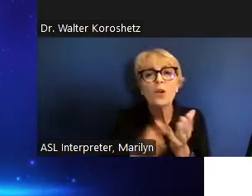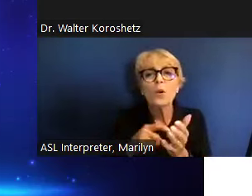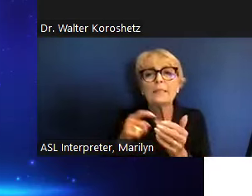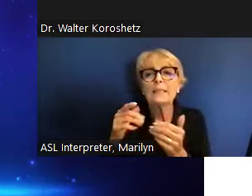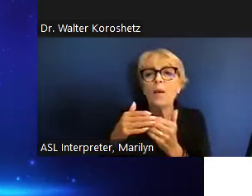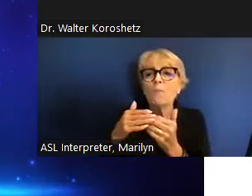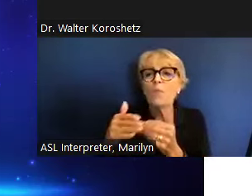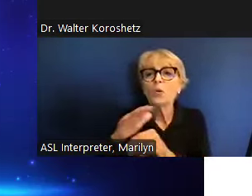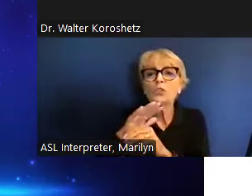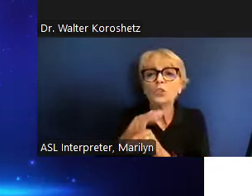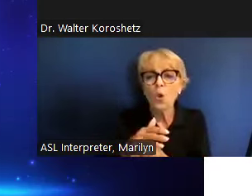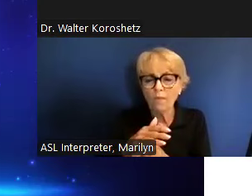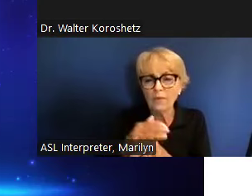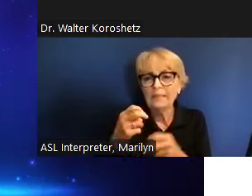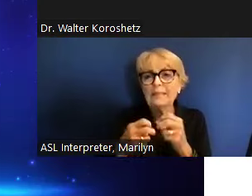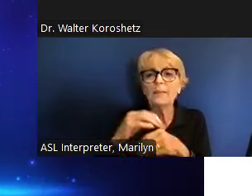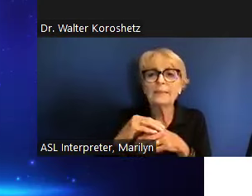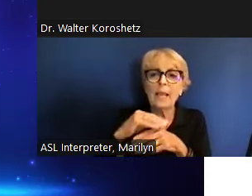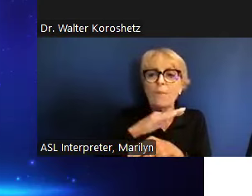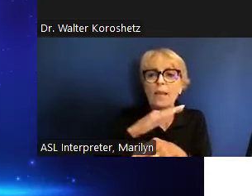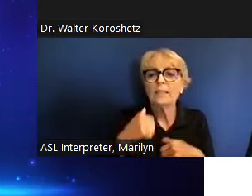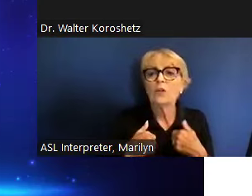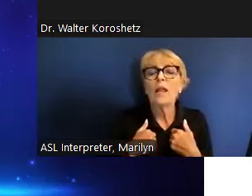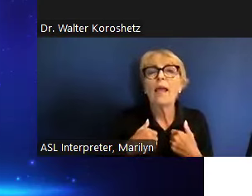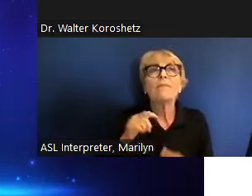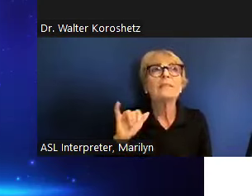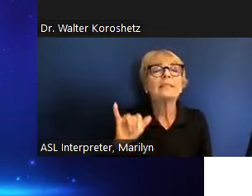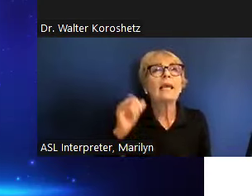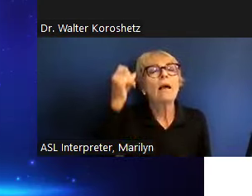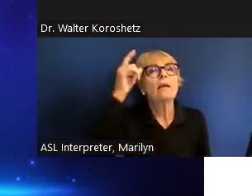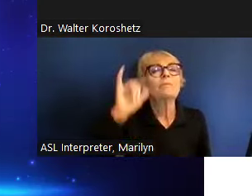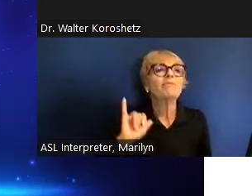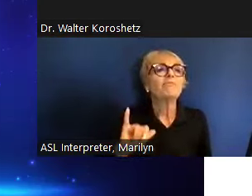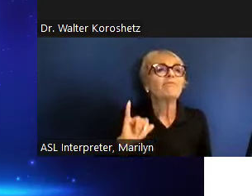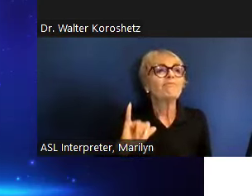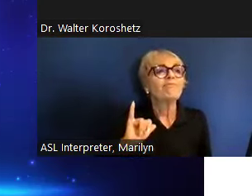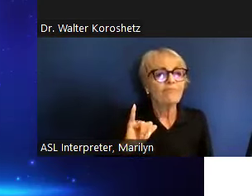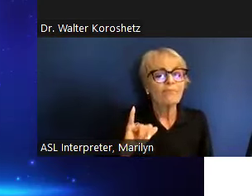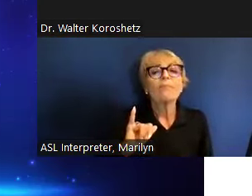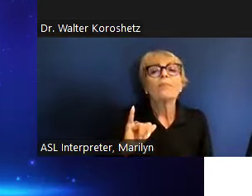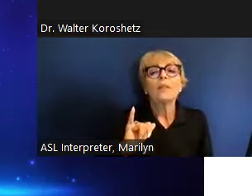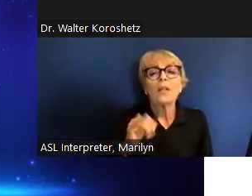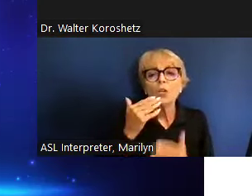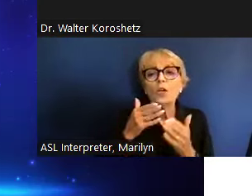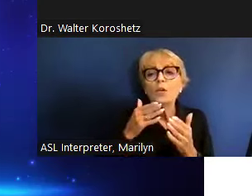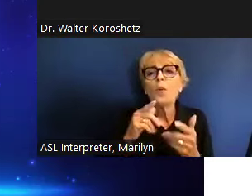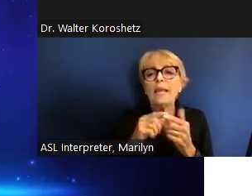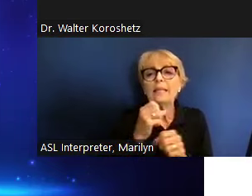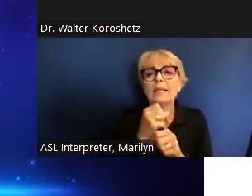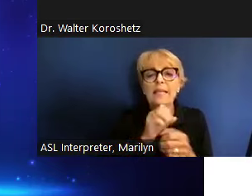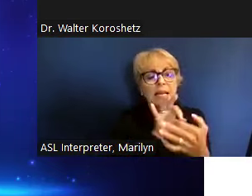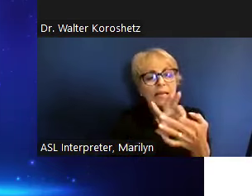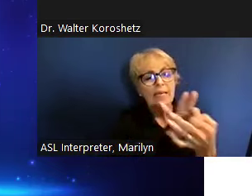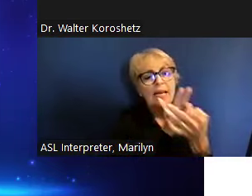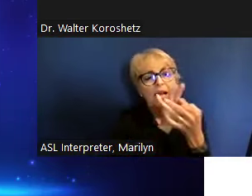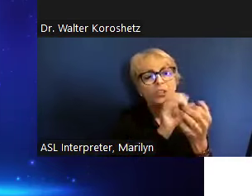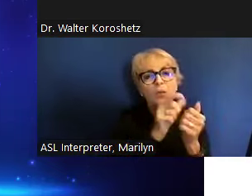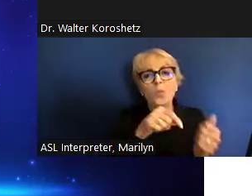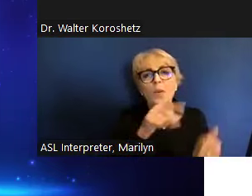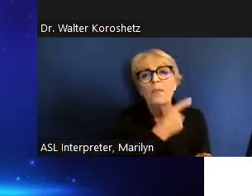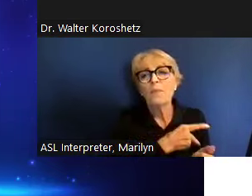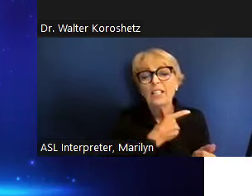symptoms impacting their life is generally an aha moment and a good way to kind of get that connection between patients. The group normally has about 10